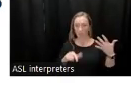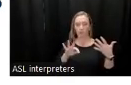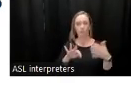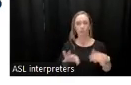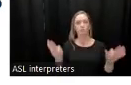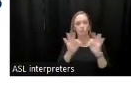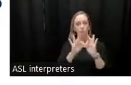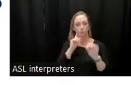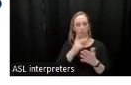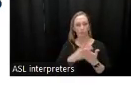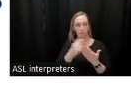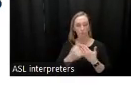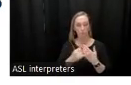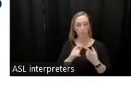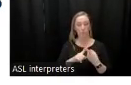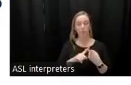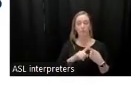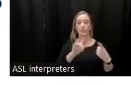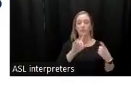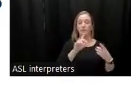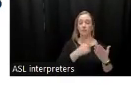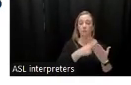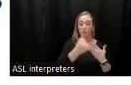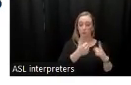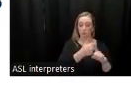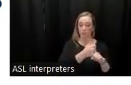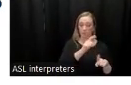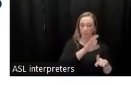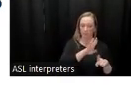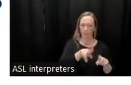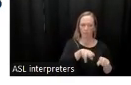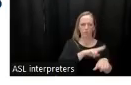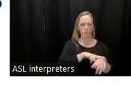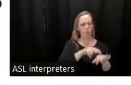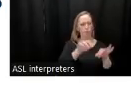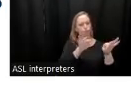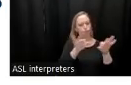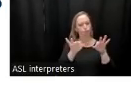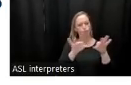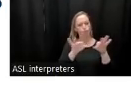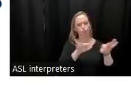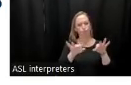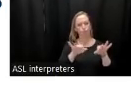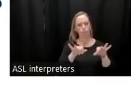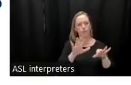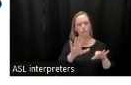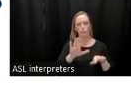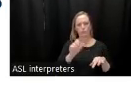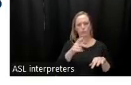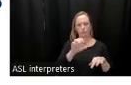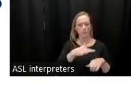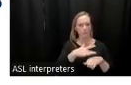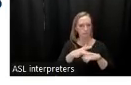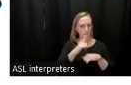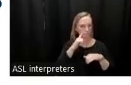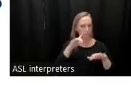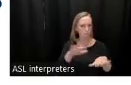So if it's a lab project, of course, discuss in detail the space available to do that work, square